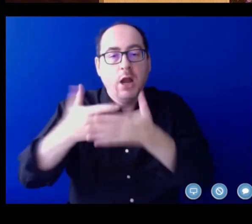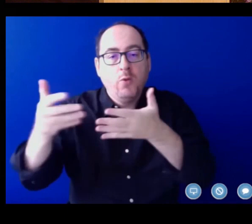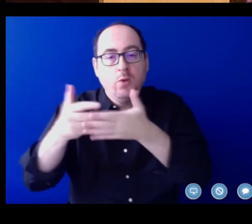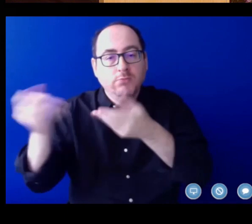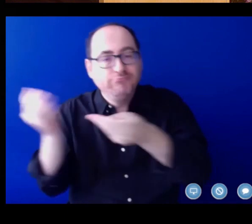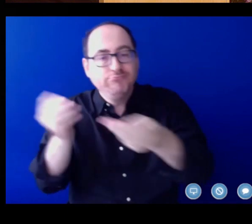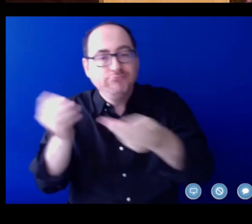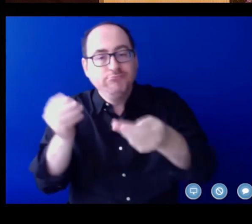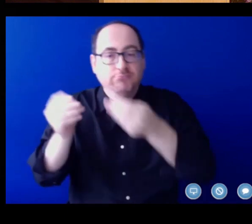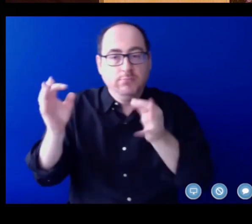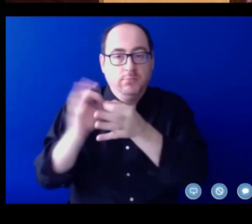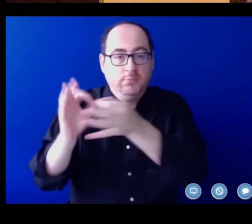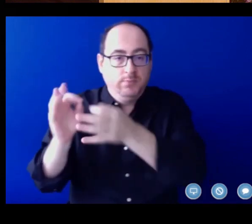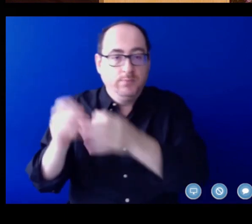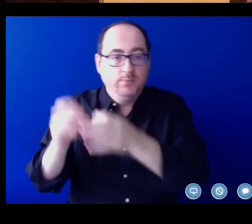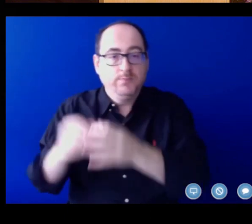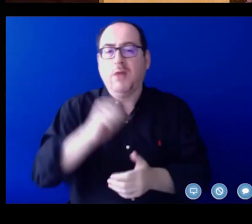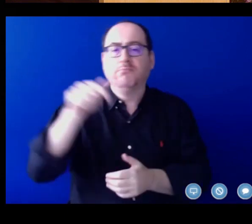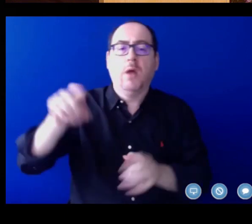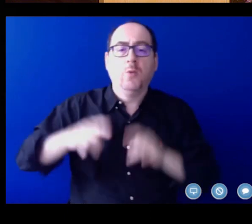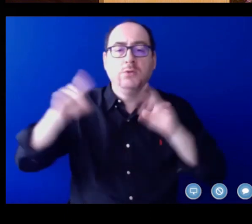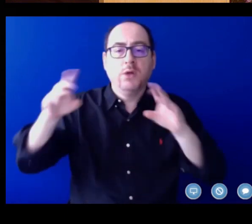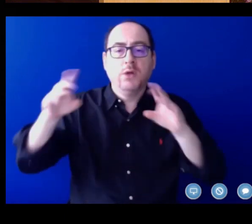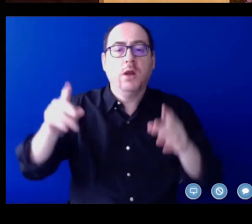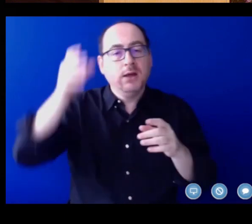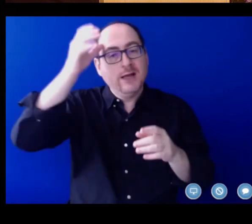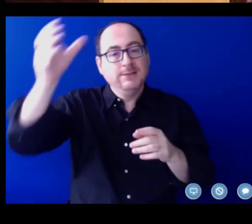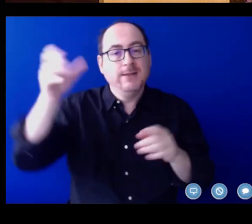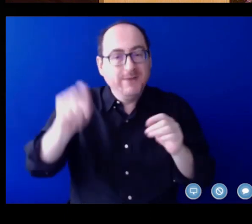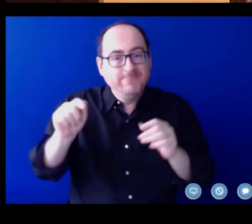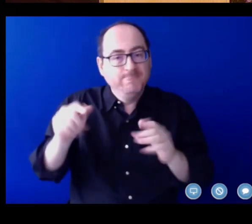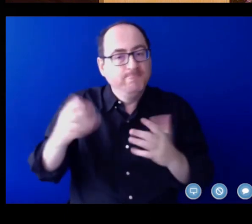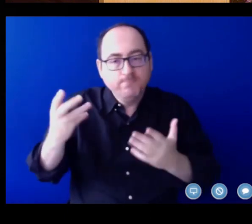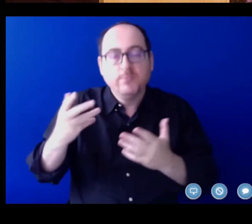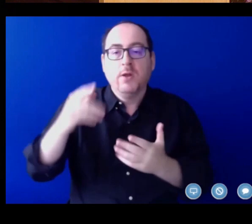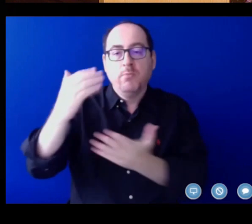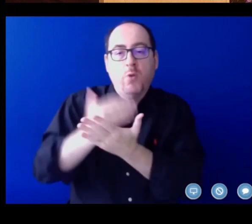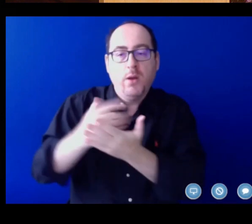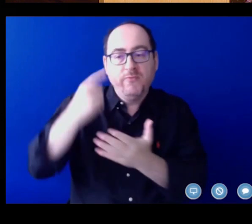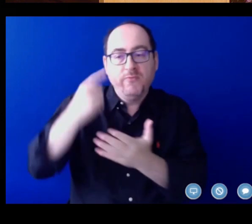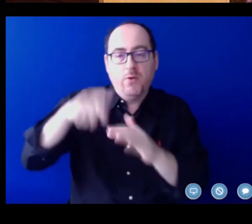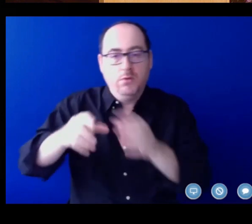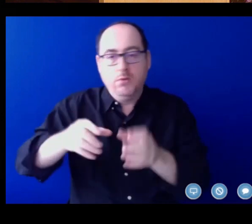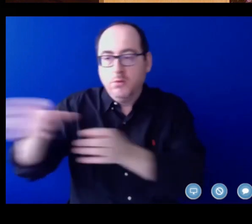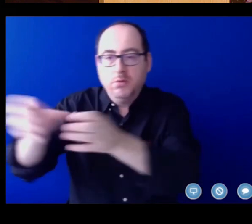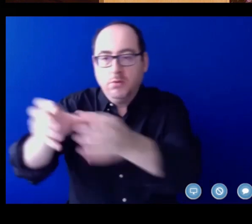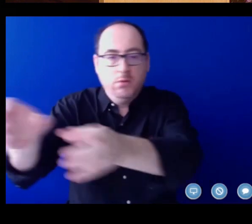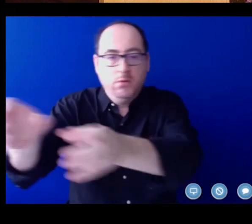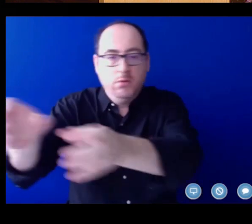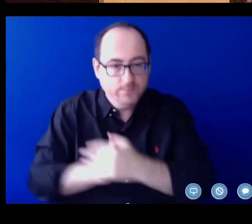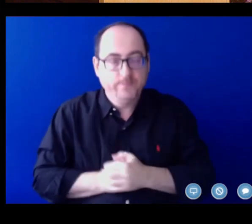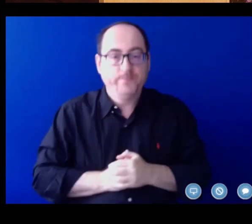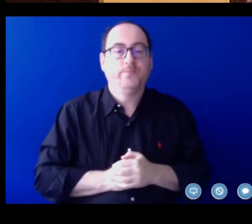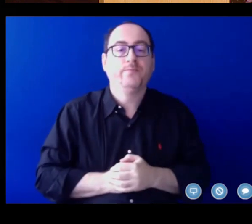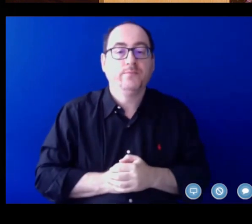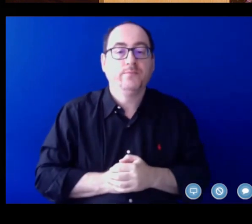of intensive English language tuition when they first arrive. For young people, this is provided either in specialist English language schools or